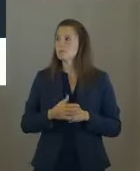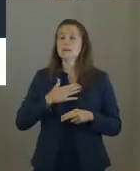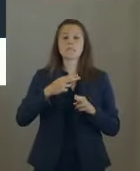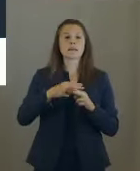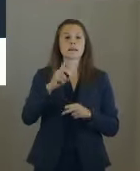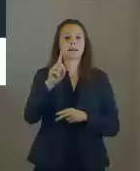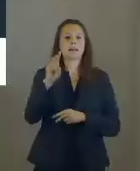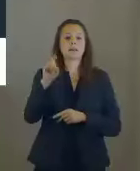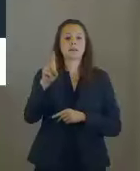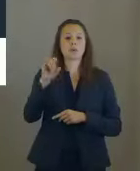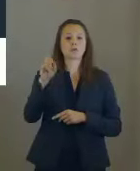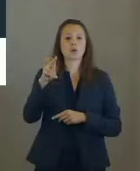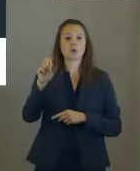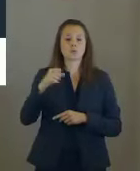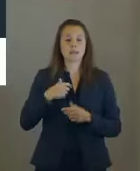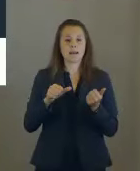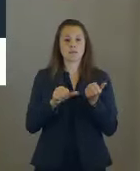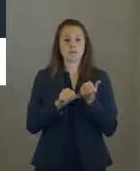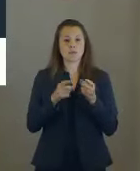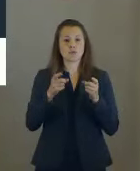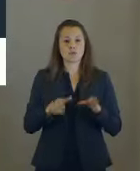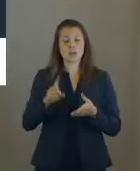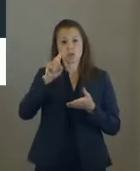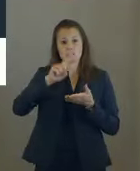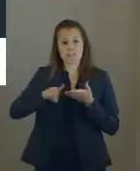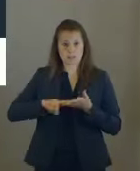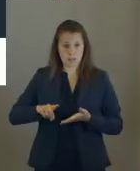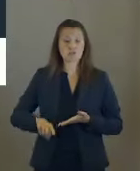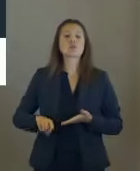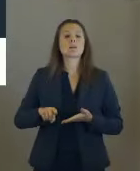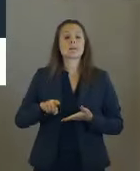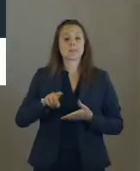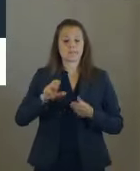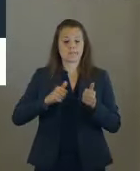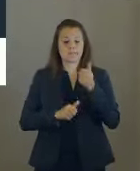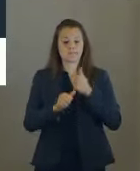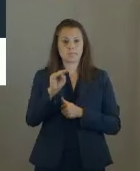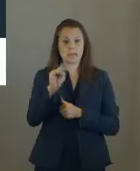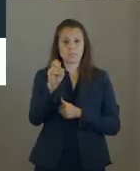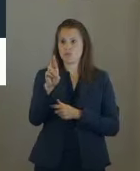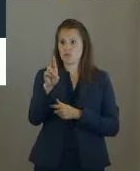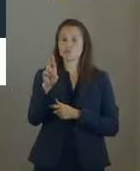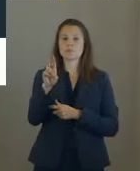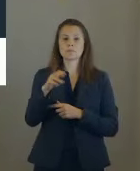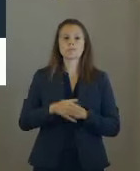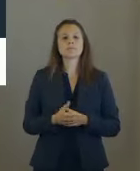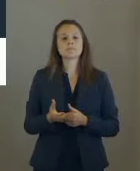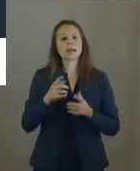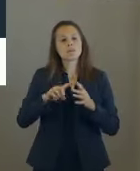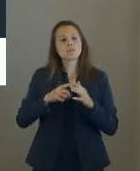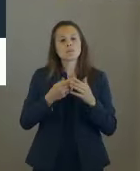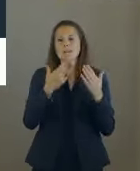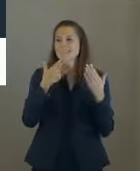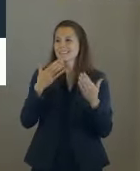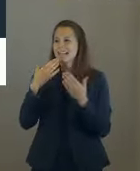name is David Jones. I am the Deputy Director of Investigations in our Detroit office for the Michigan Department of Civil Rights. I want to start by